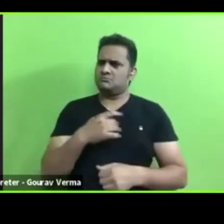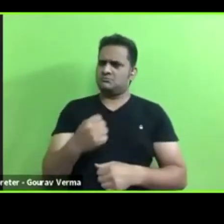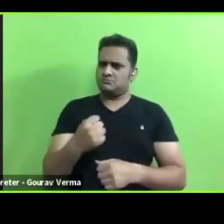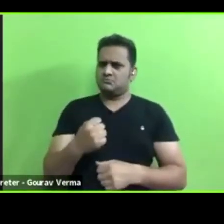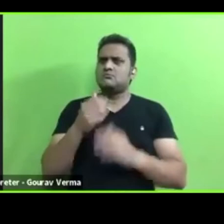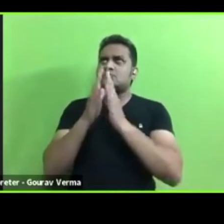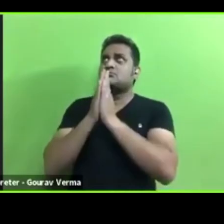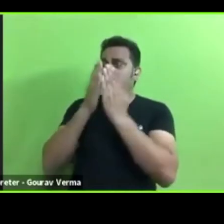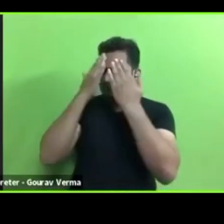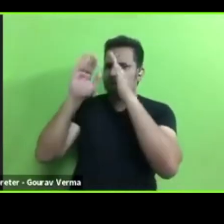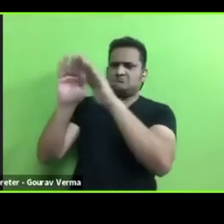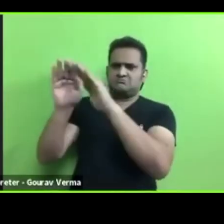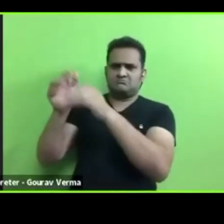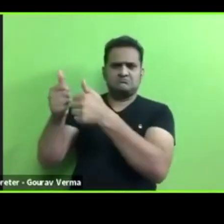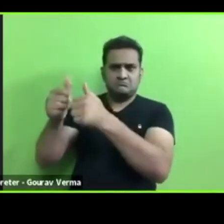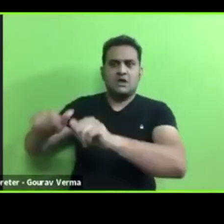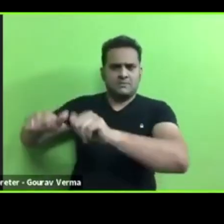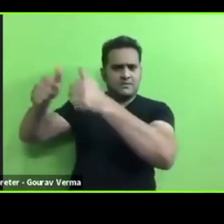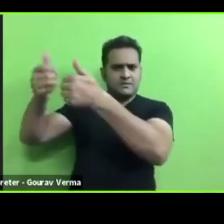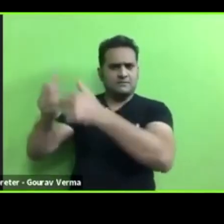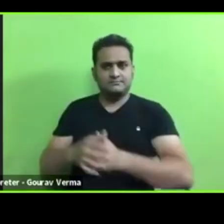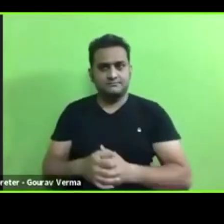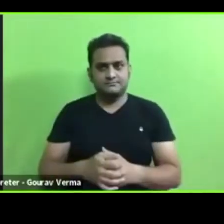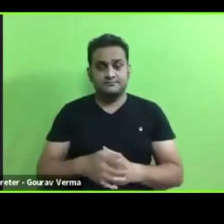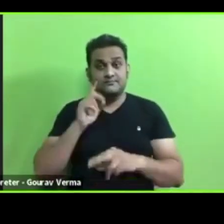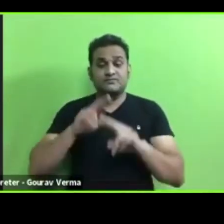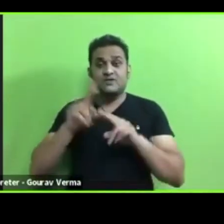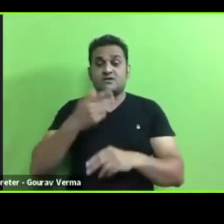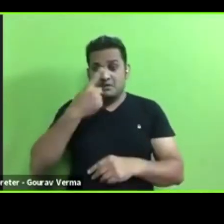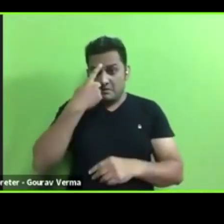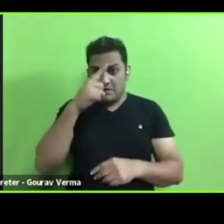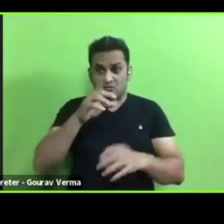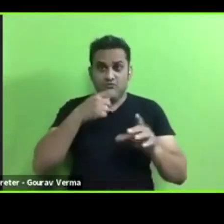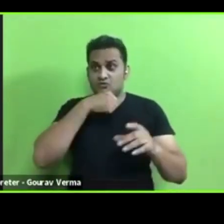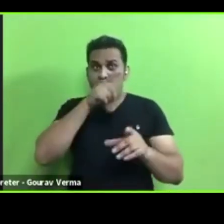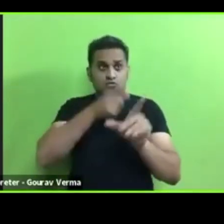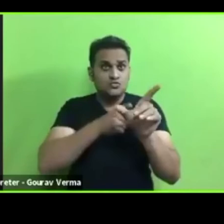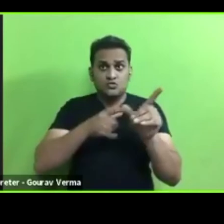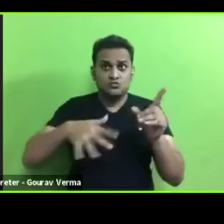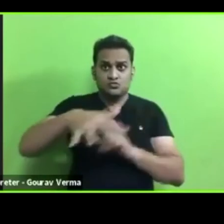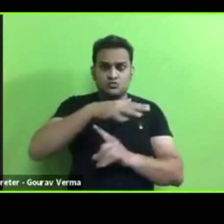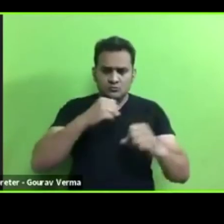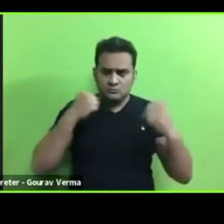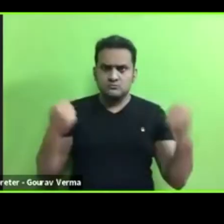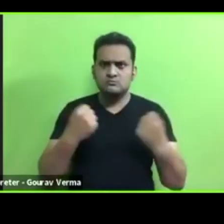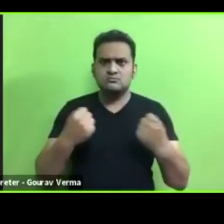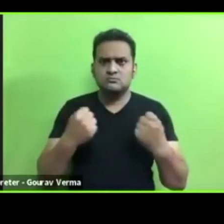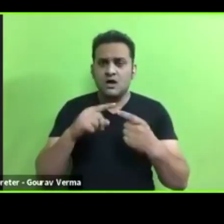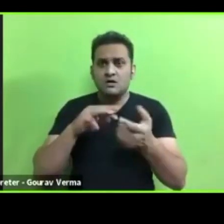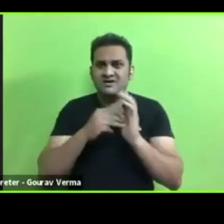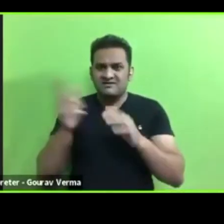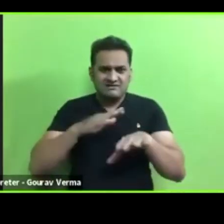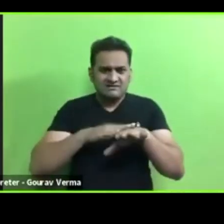bless you with success. If the Maharashtrian youth take this cause, then the problem of